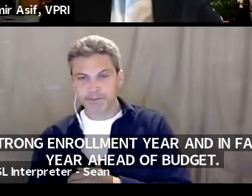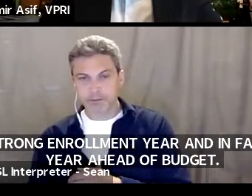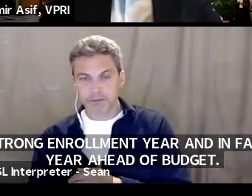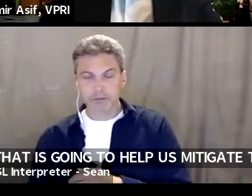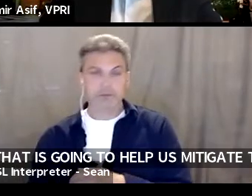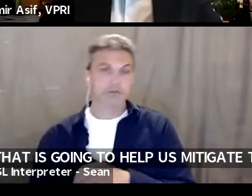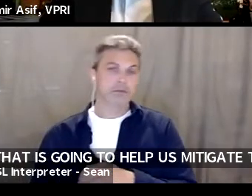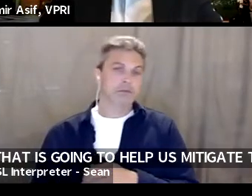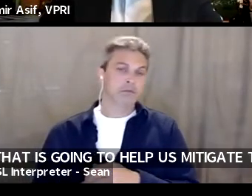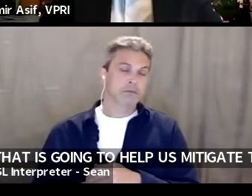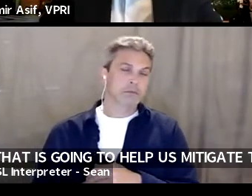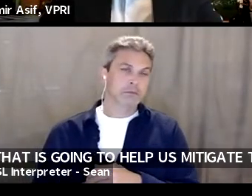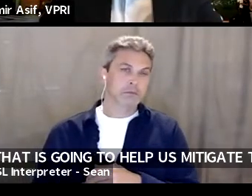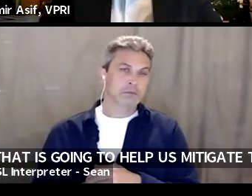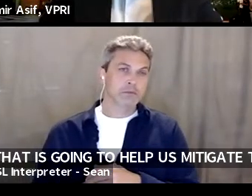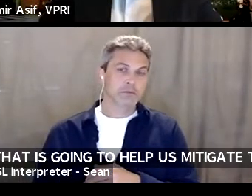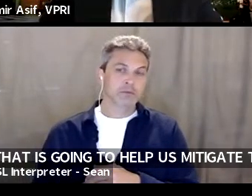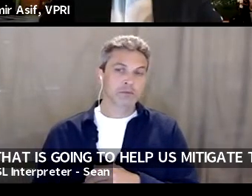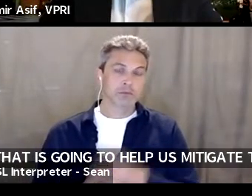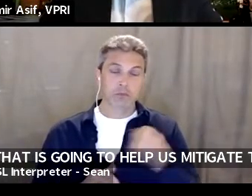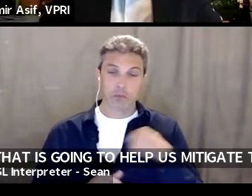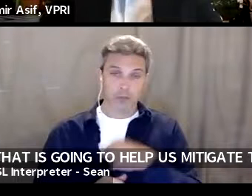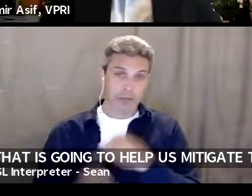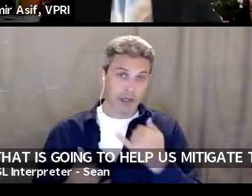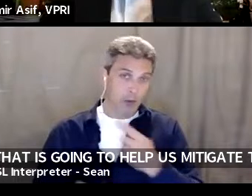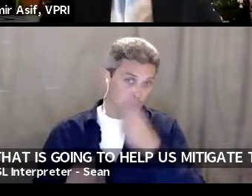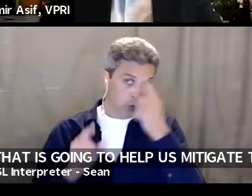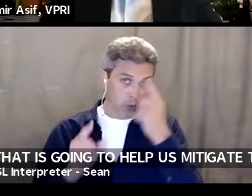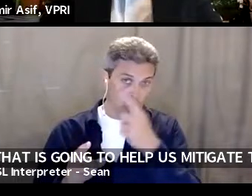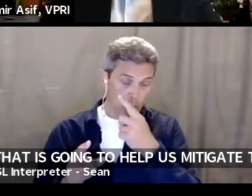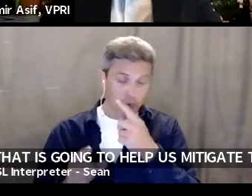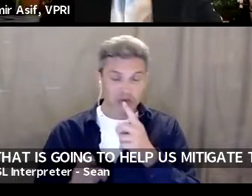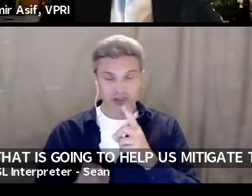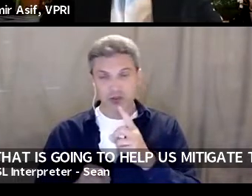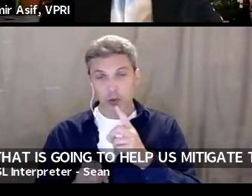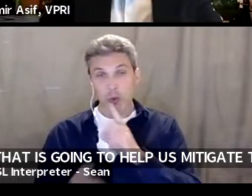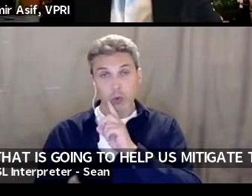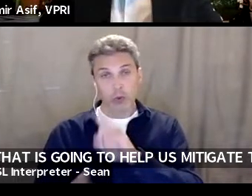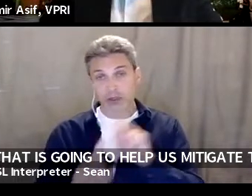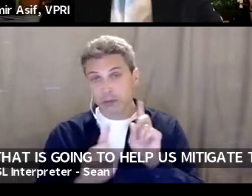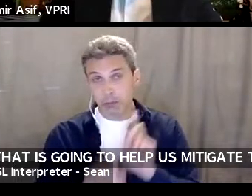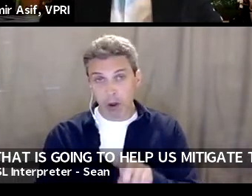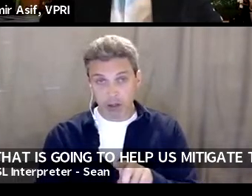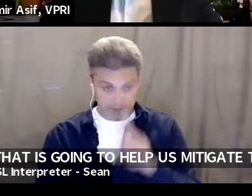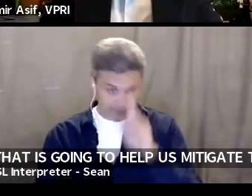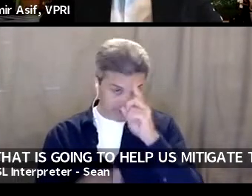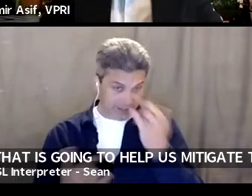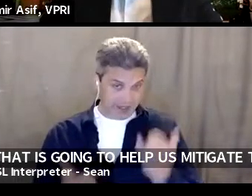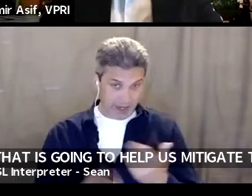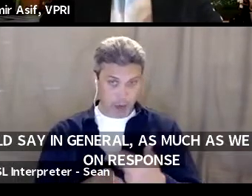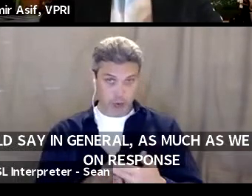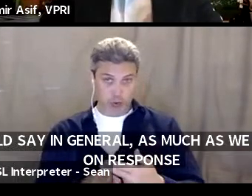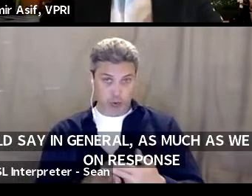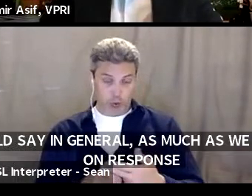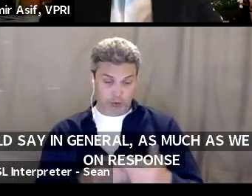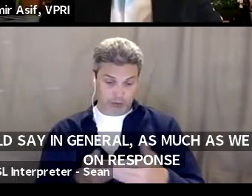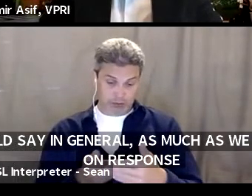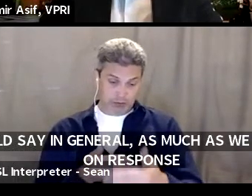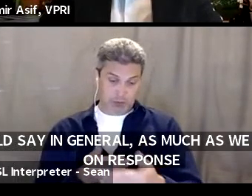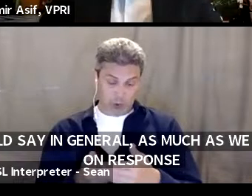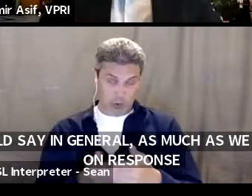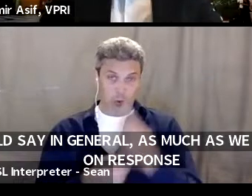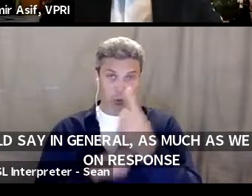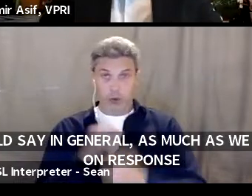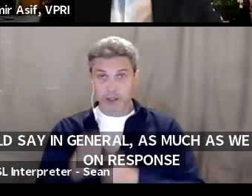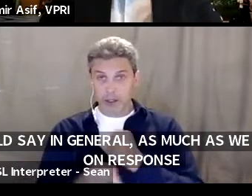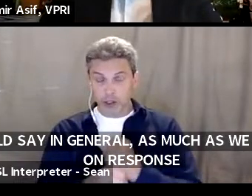focus on response right now, short-term response, and think about how we're going to make it through this next year, what